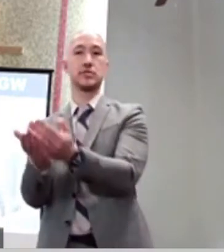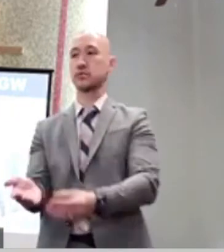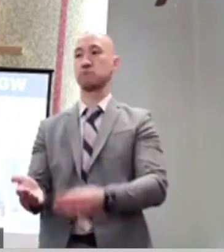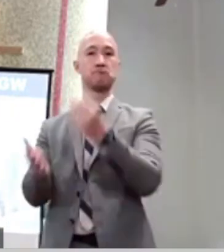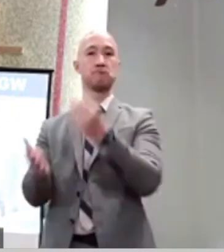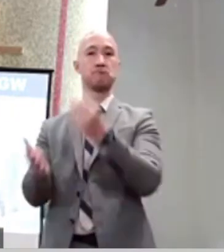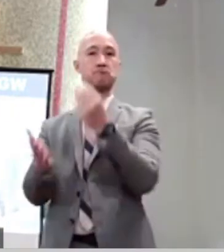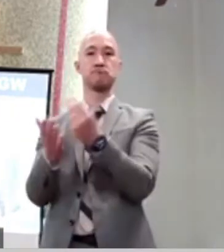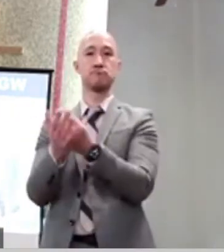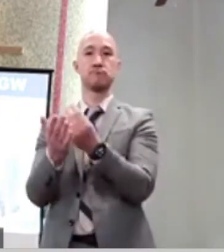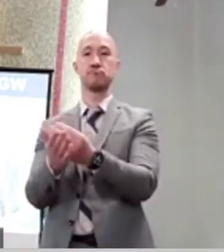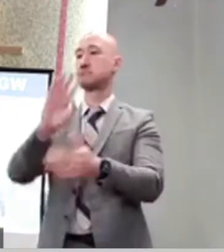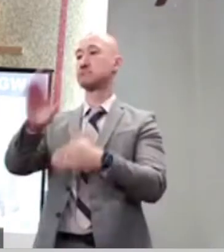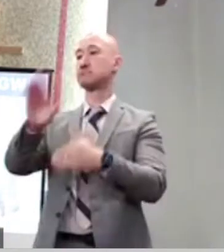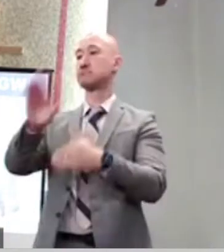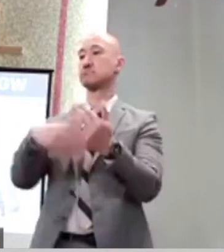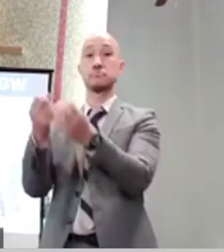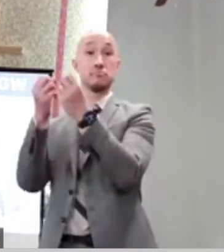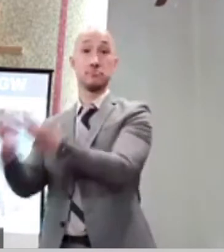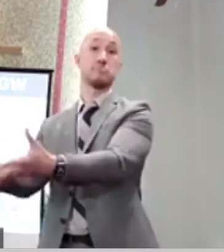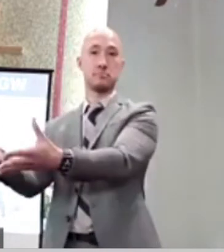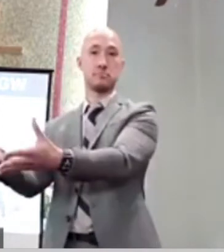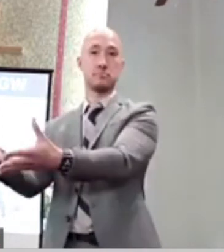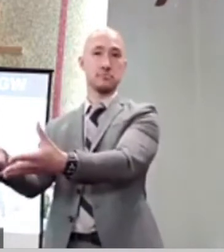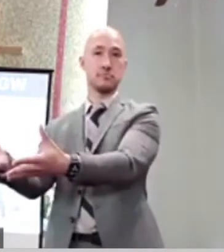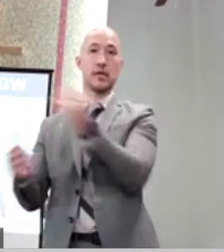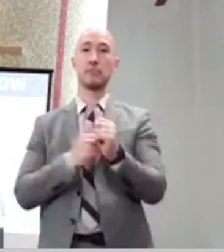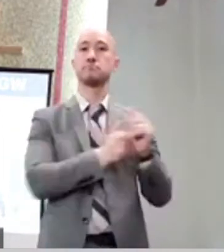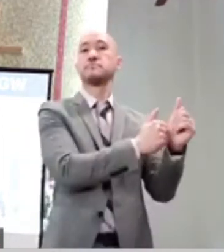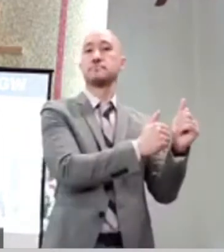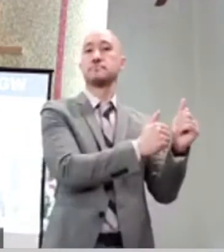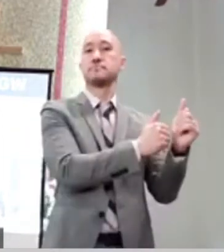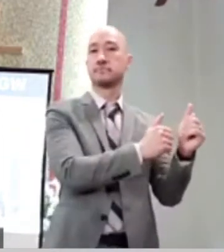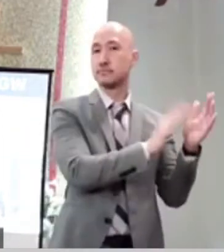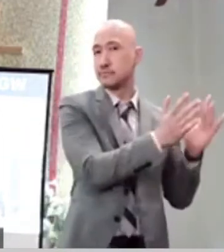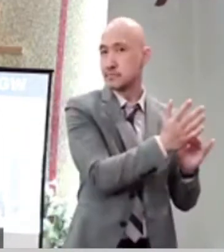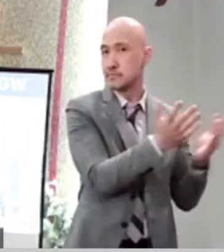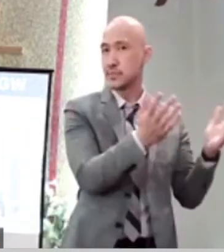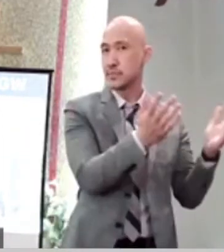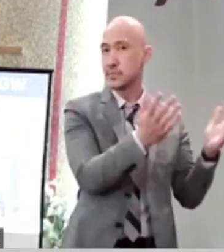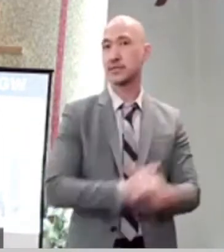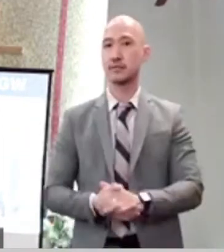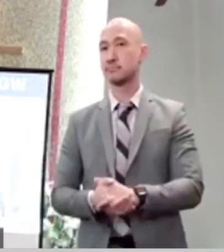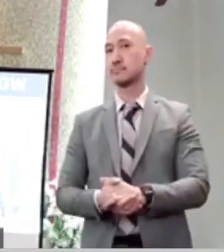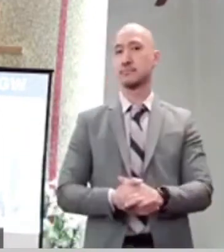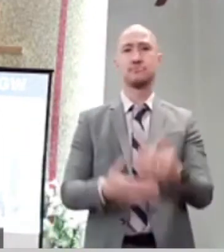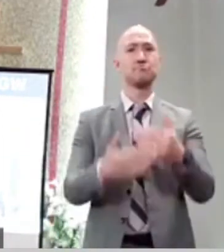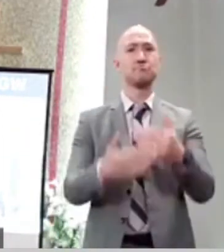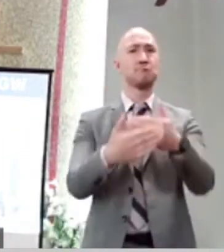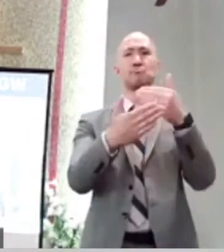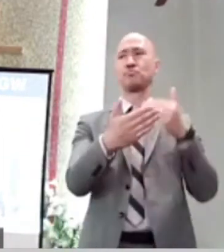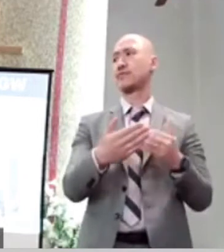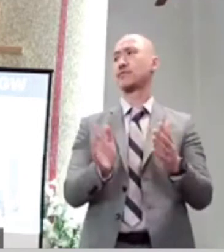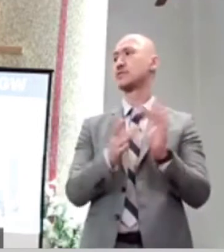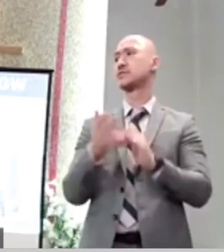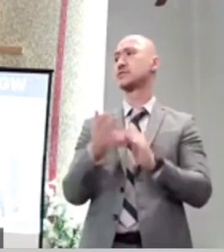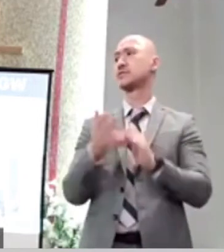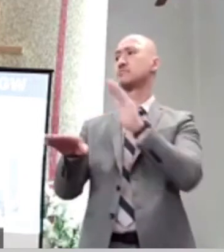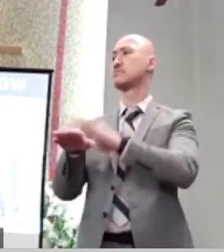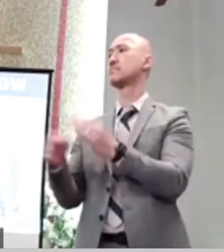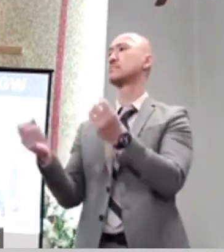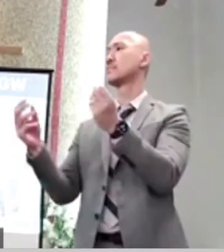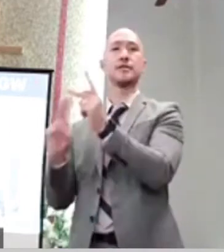he followed Jesus. It was kind of like when Jesus calls Peter and John, right? They left their fishing nets. They left their dad on the